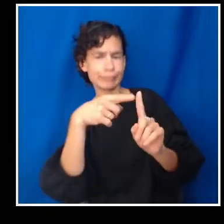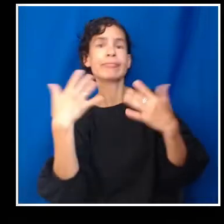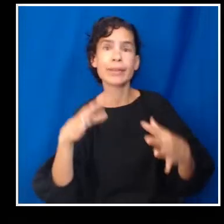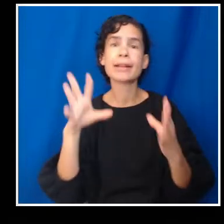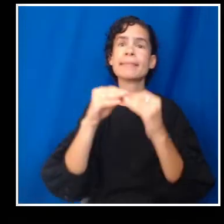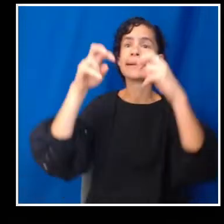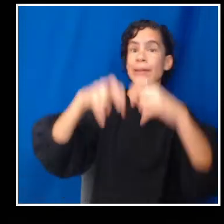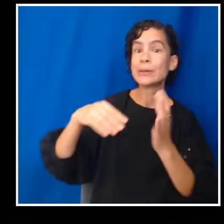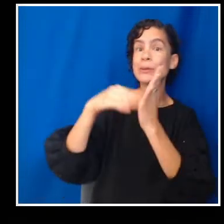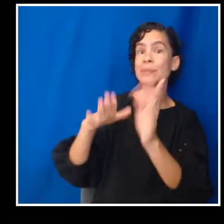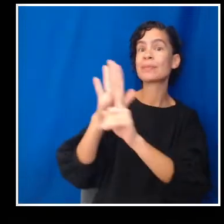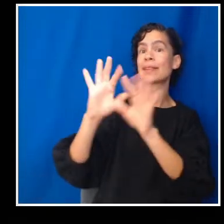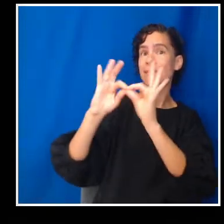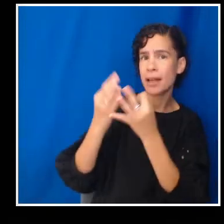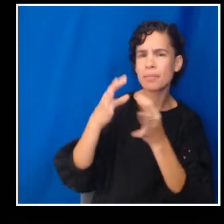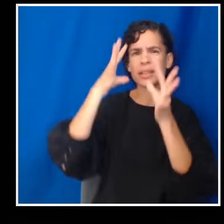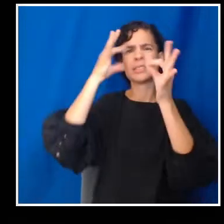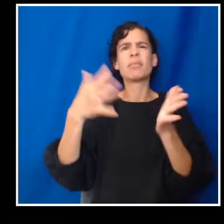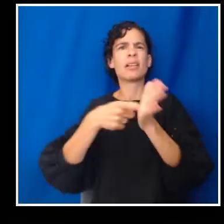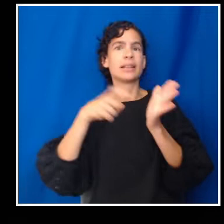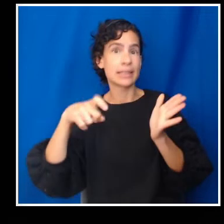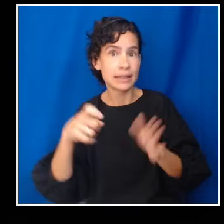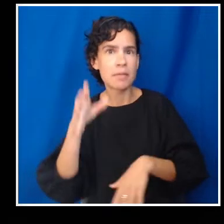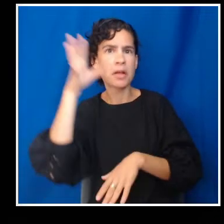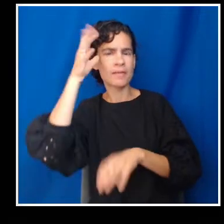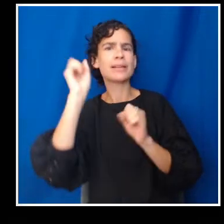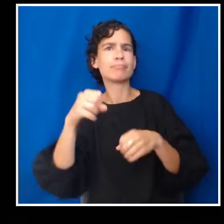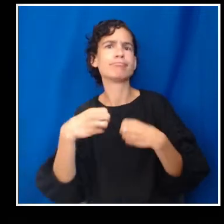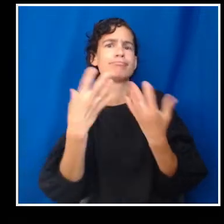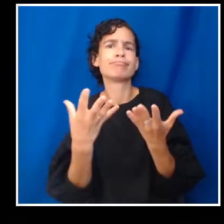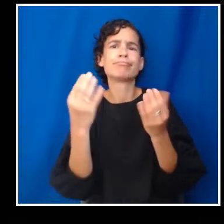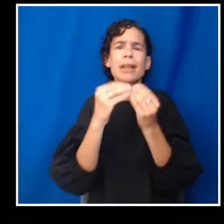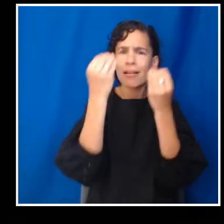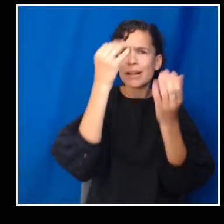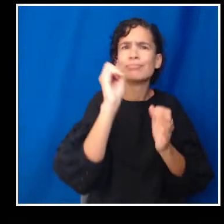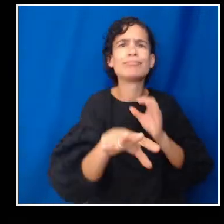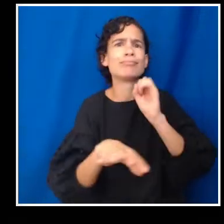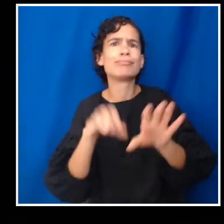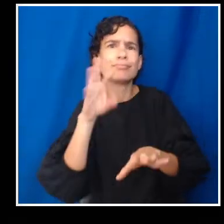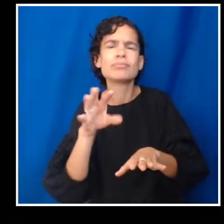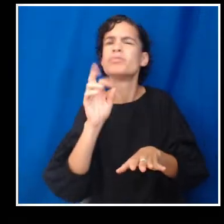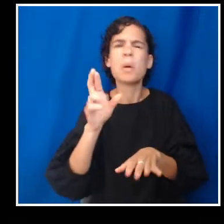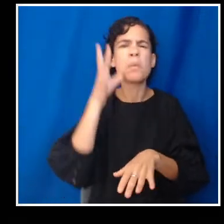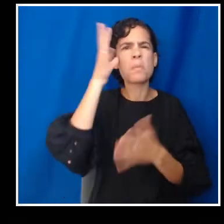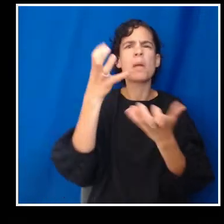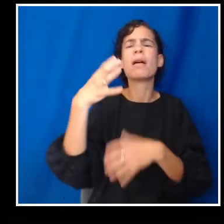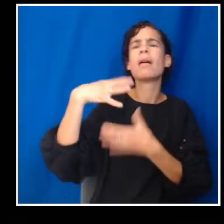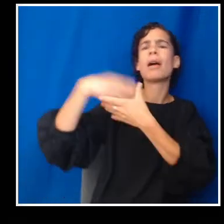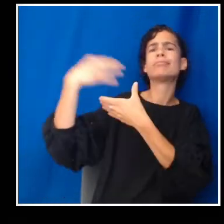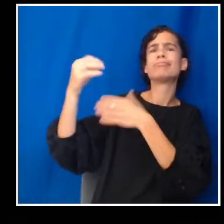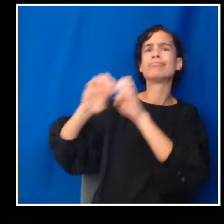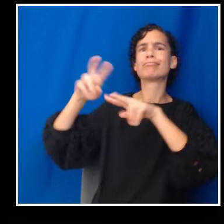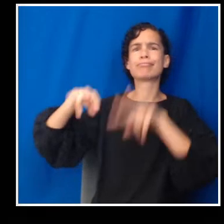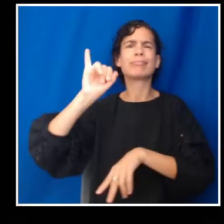and their family to determine what's needed. The parent can also provide additional information or request an independent evaluation if they disagree with